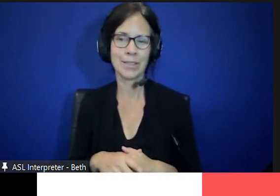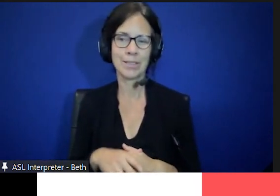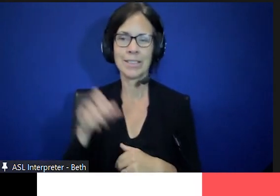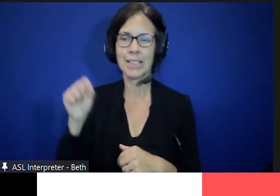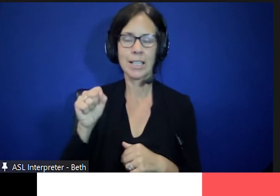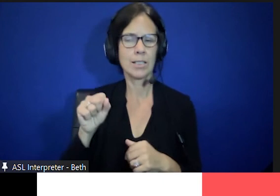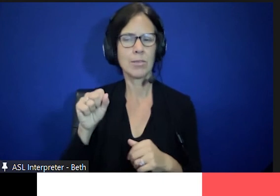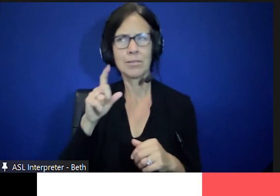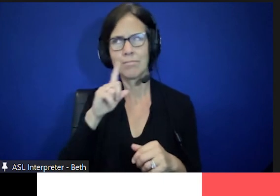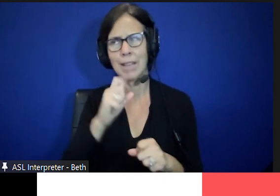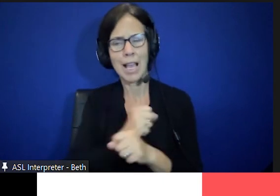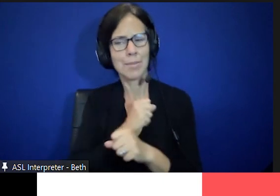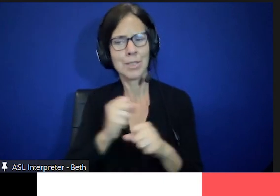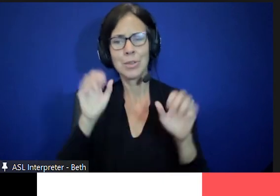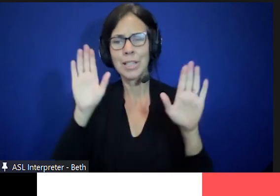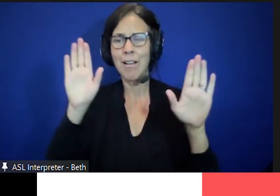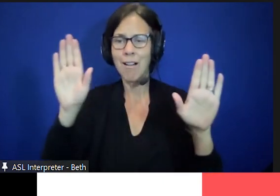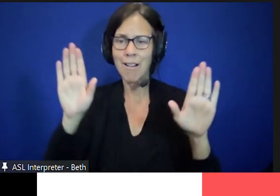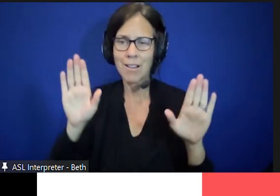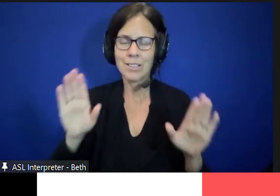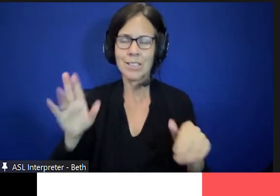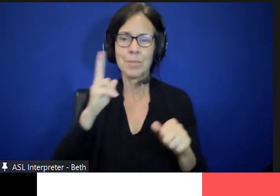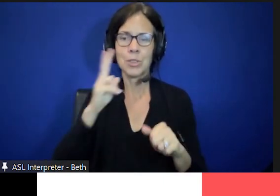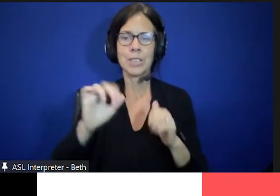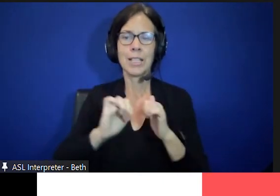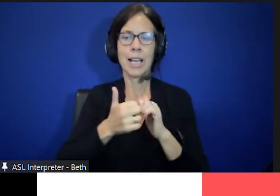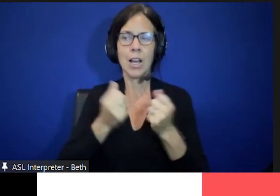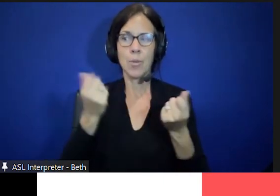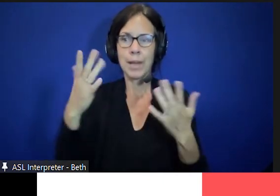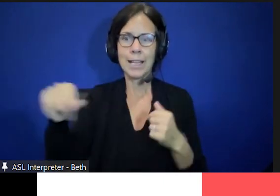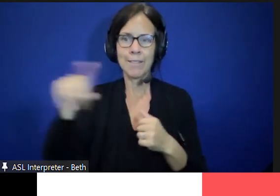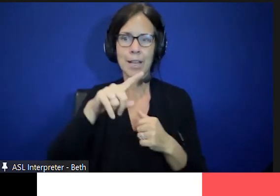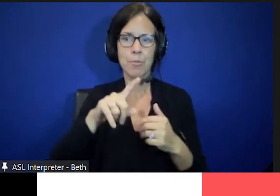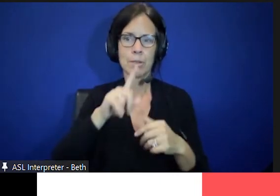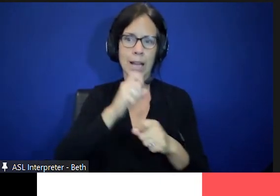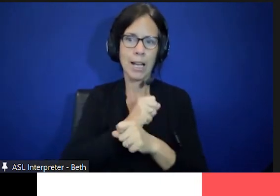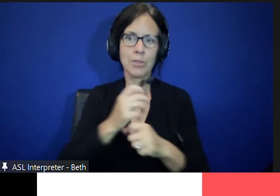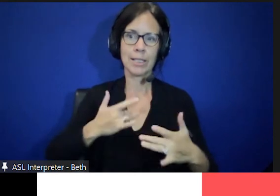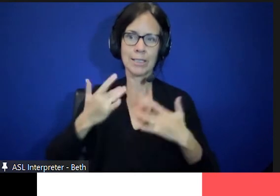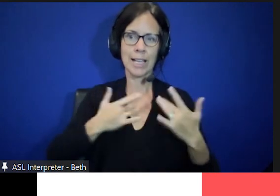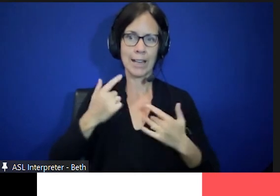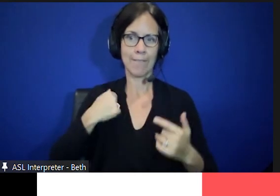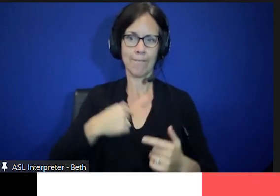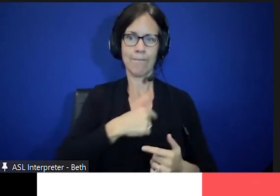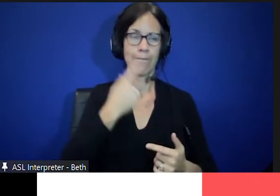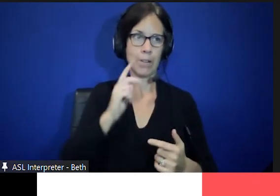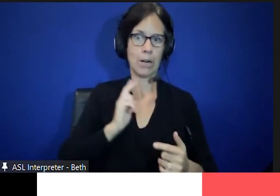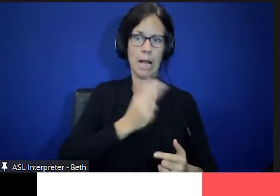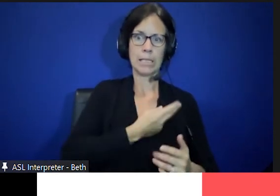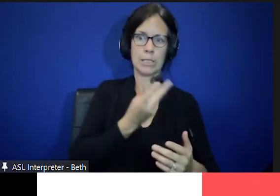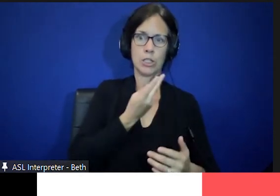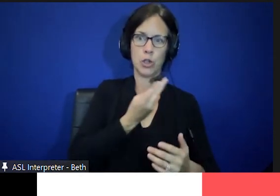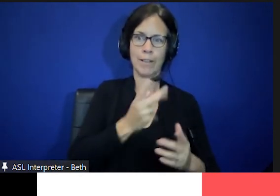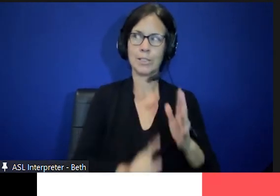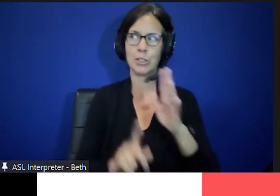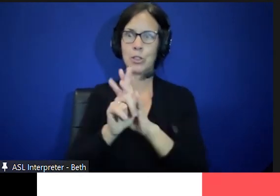it was definitely awesome to see how a lot of them were actually really excited for us to come the next week, and they were all just giving us